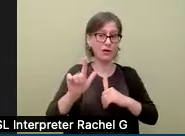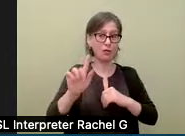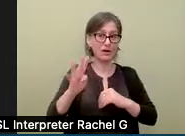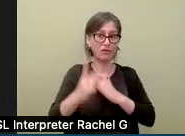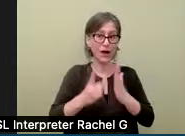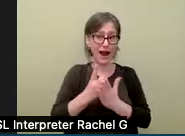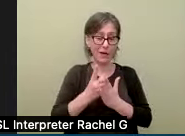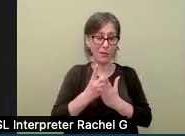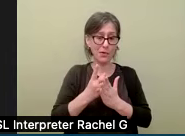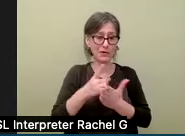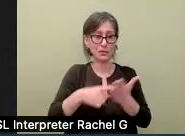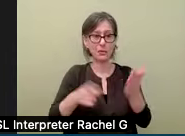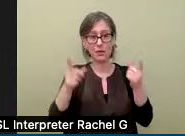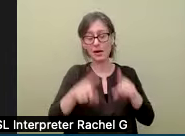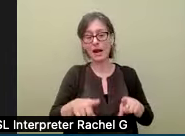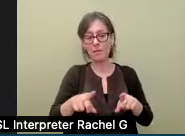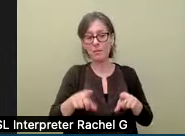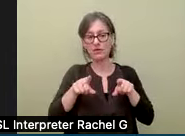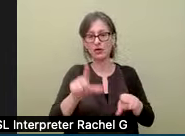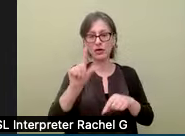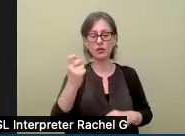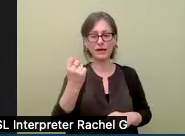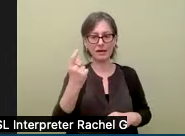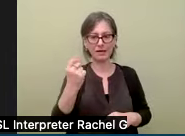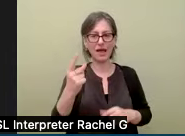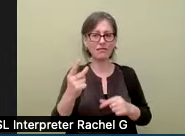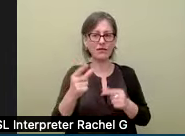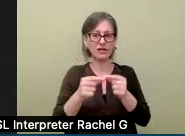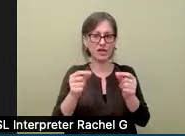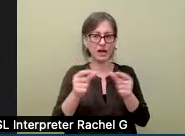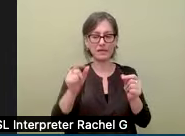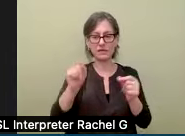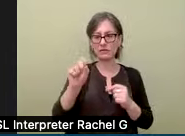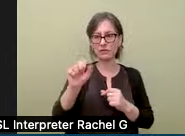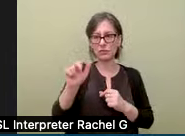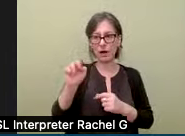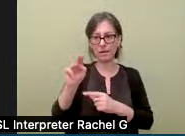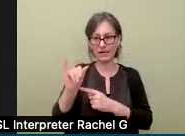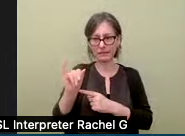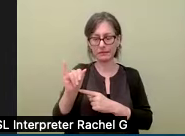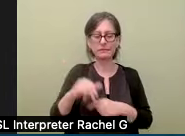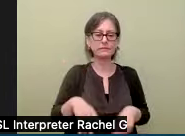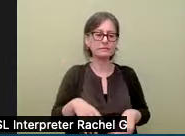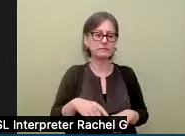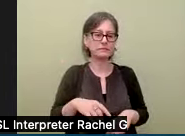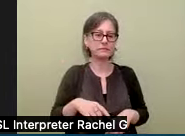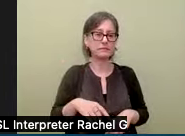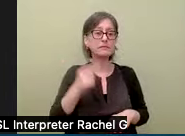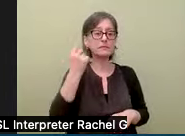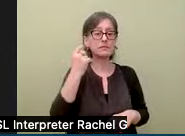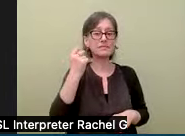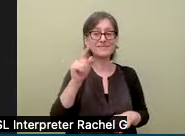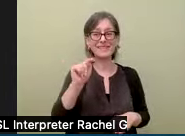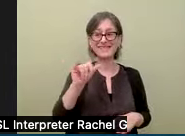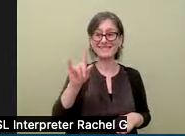California during the 2011 Japanese tsunami along our coast. And also important to know that tidal levels